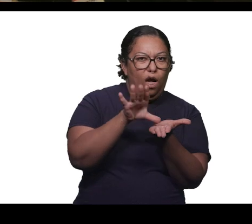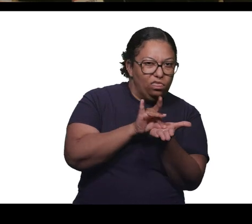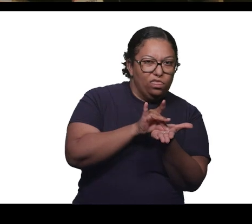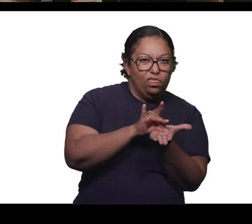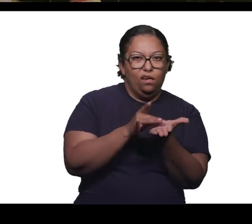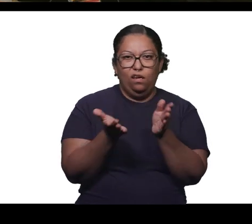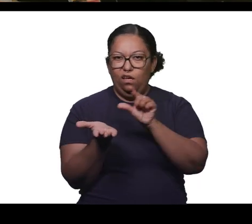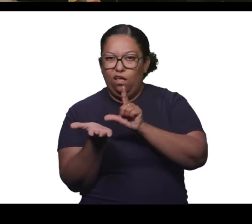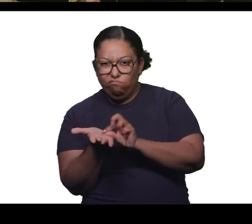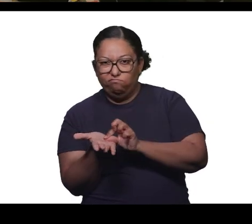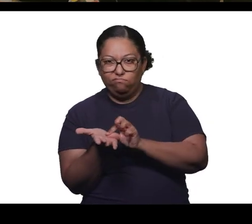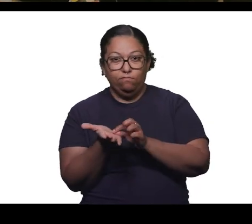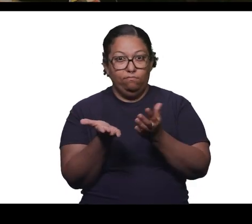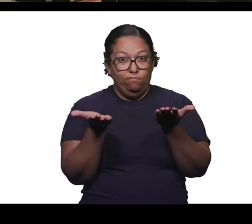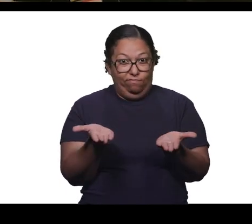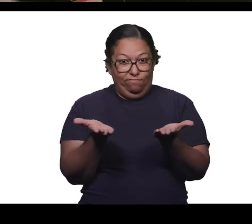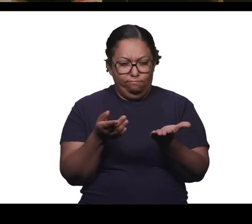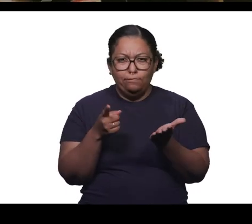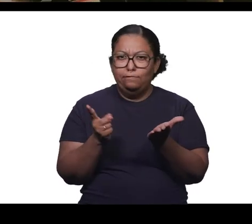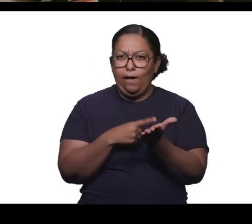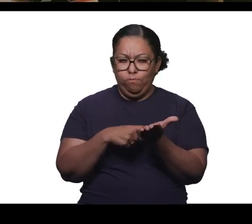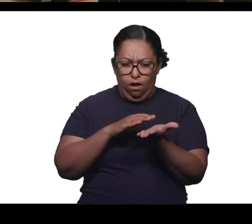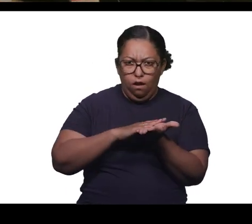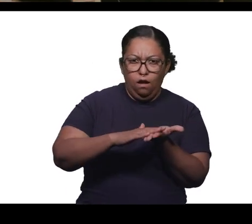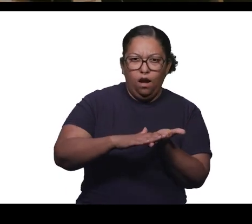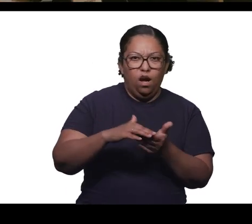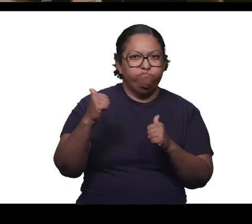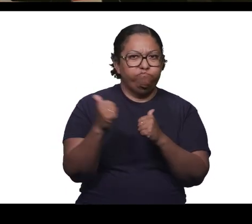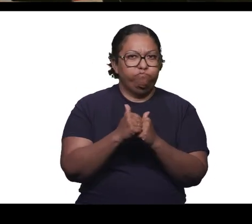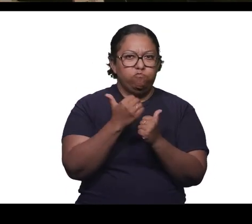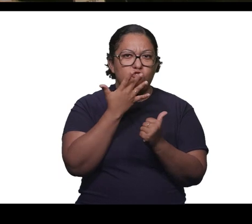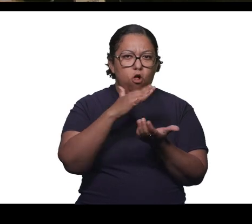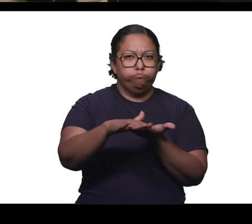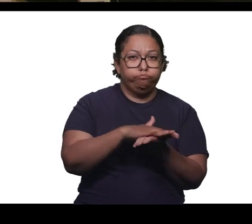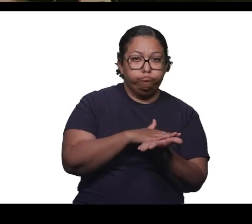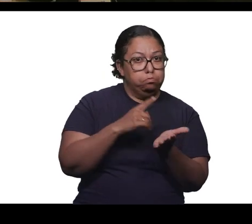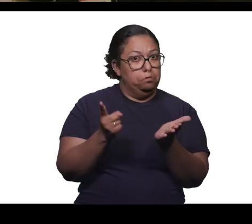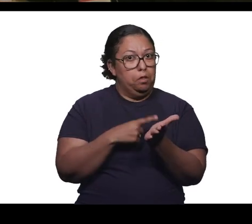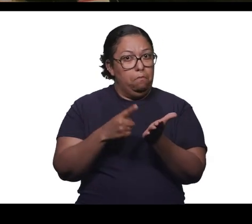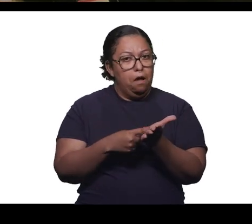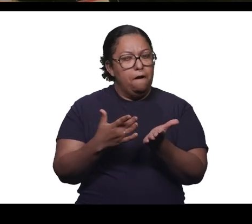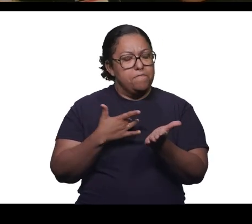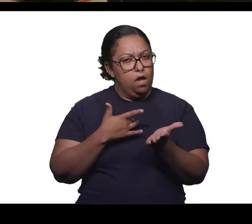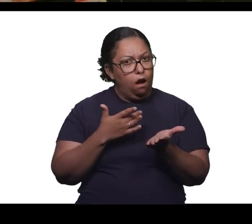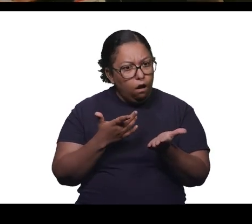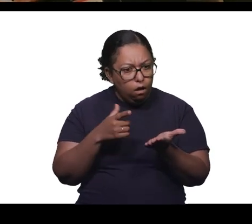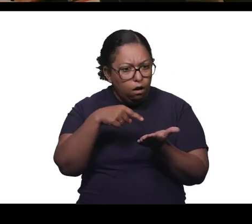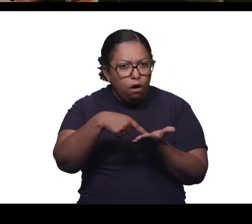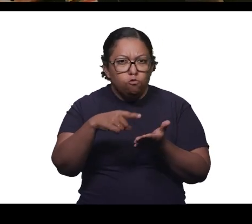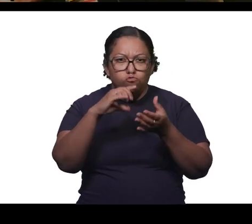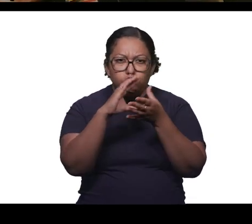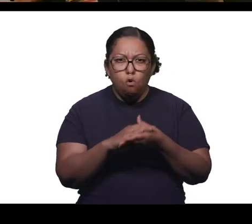end papers might just be a solid color, and other times you feel like there's a whole narrative happening in the end papers.